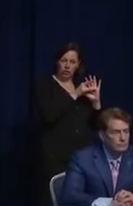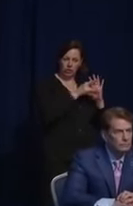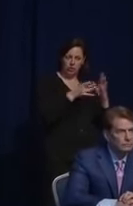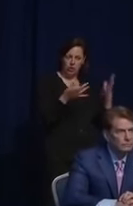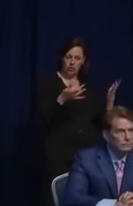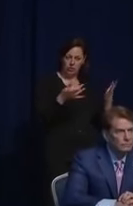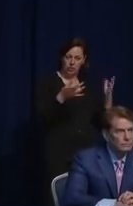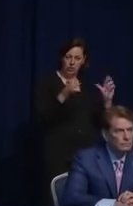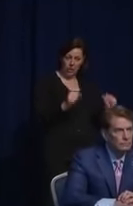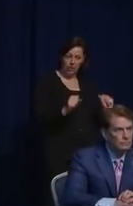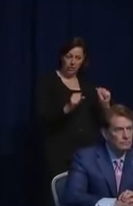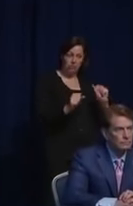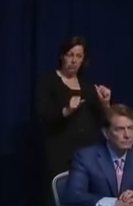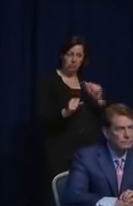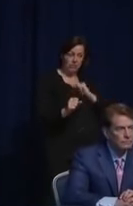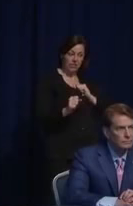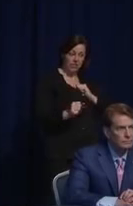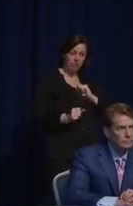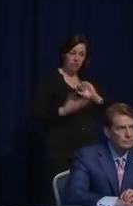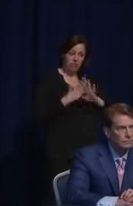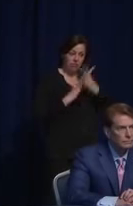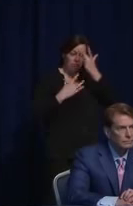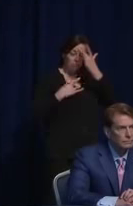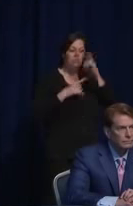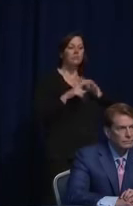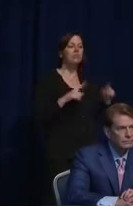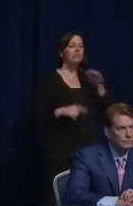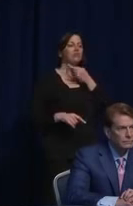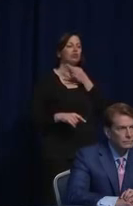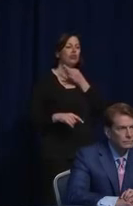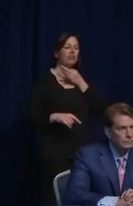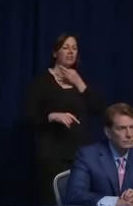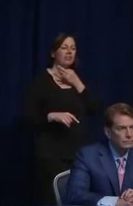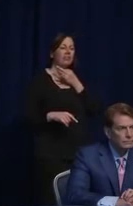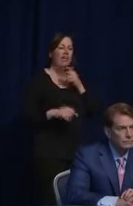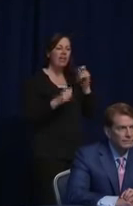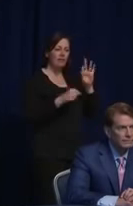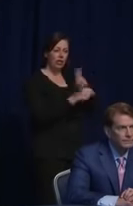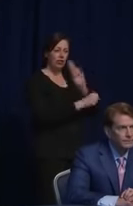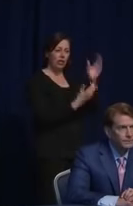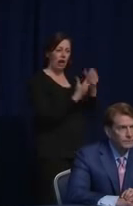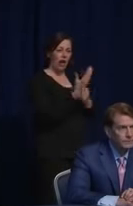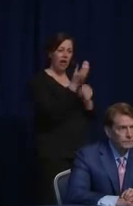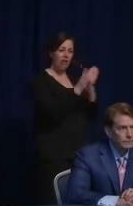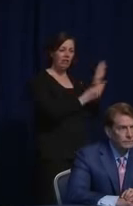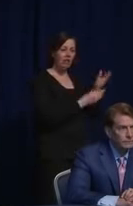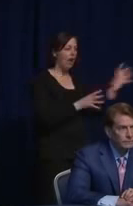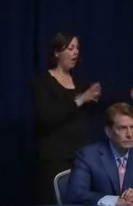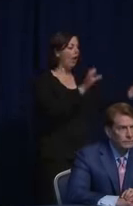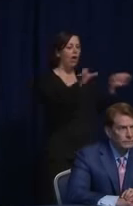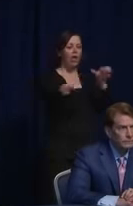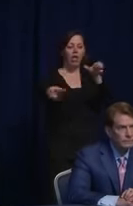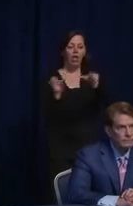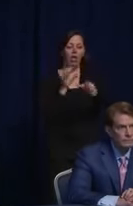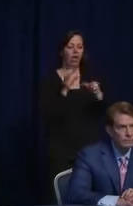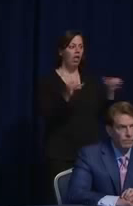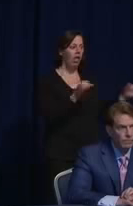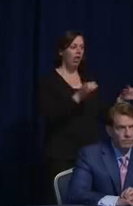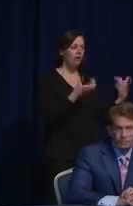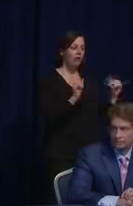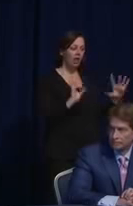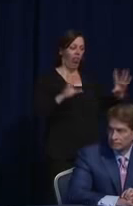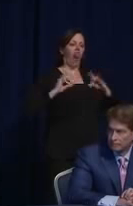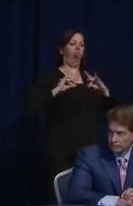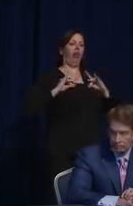could infect yourself. But wouldn't the same situation be true with a glove? Just because it's a glove, wouldn't